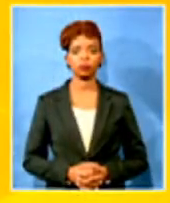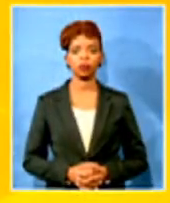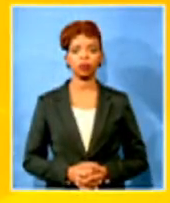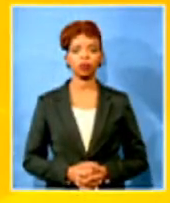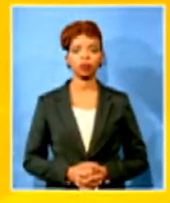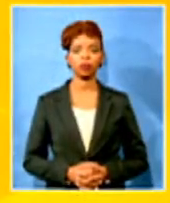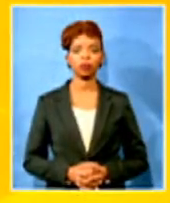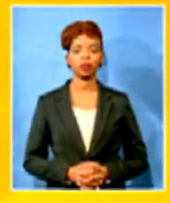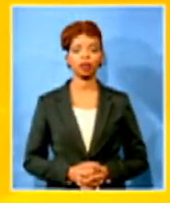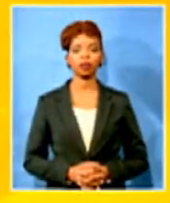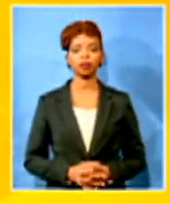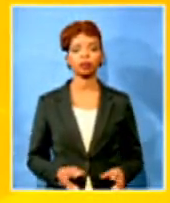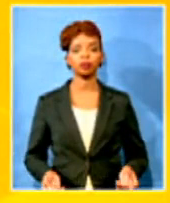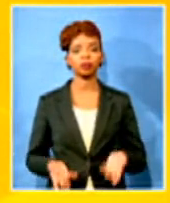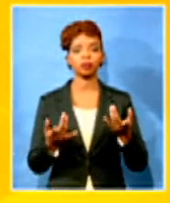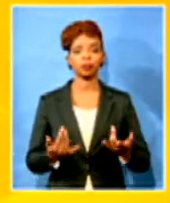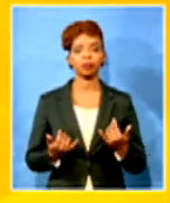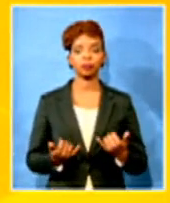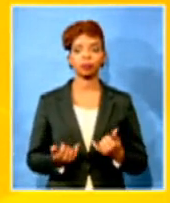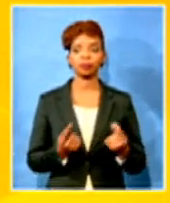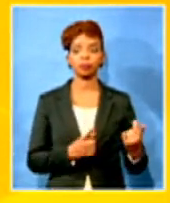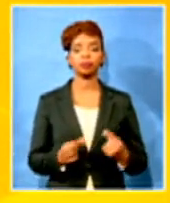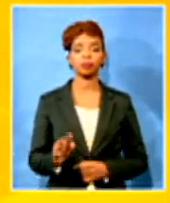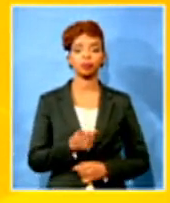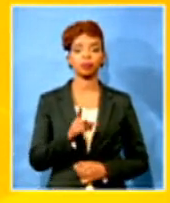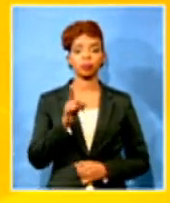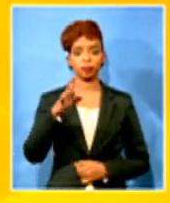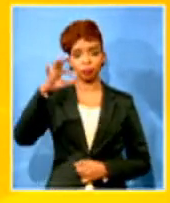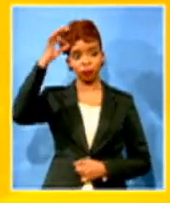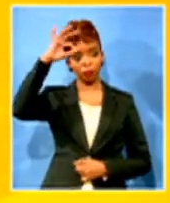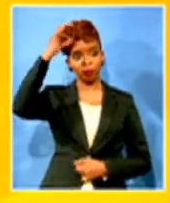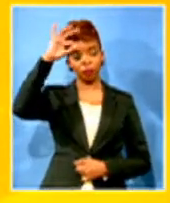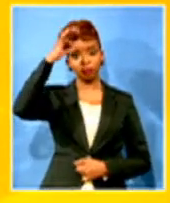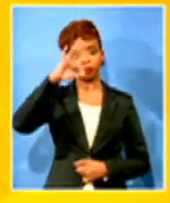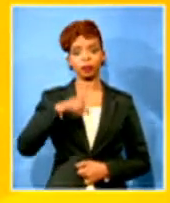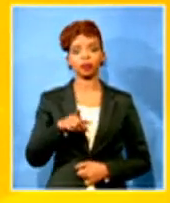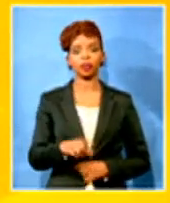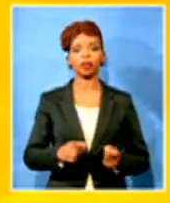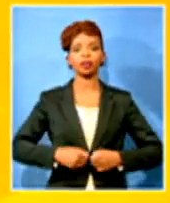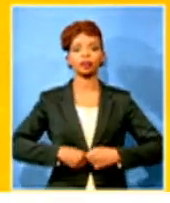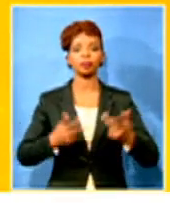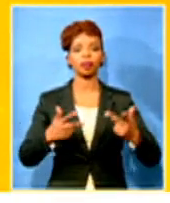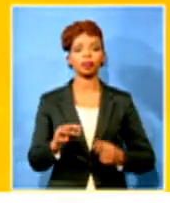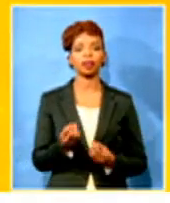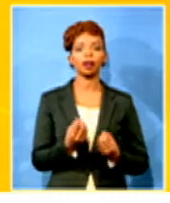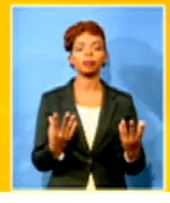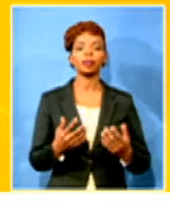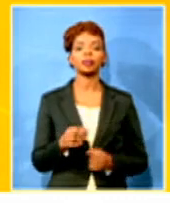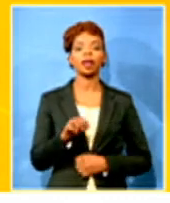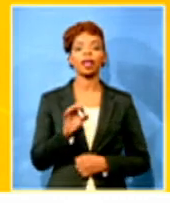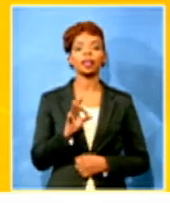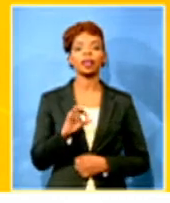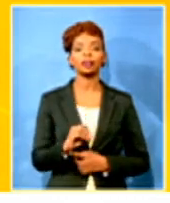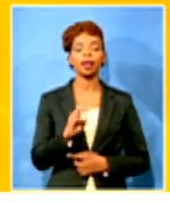And welcome back. Now, Economist Mike Schussler says that government is spending 50 billion rand a month, and that's more than